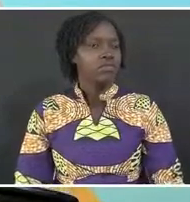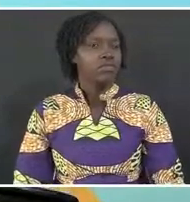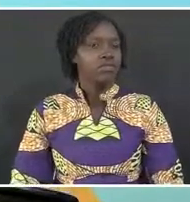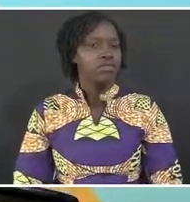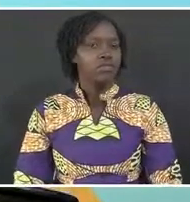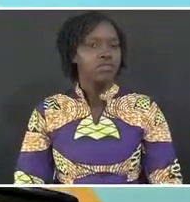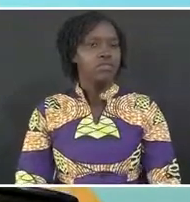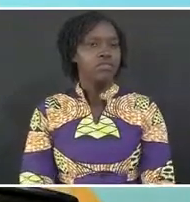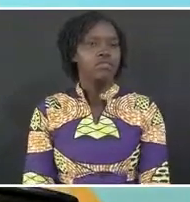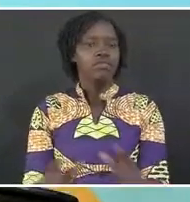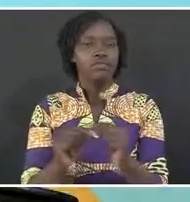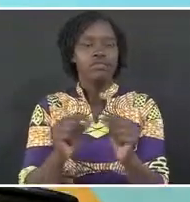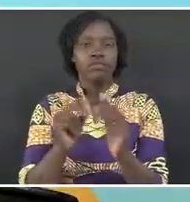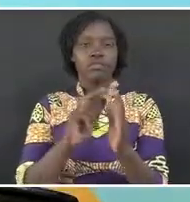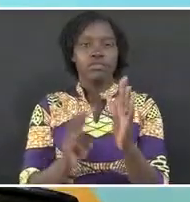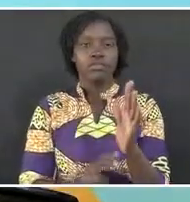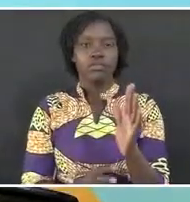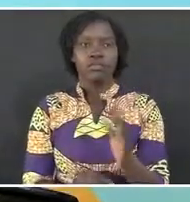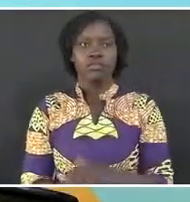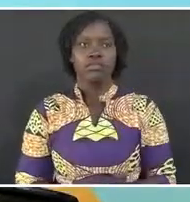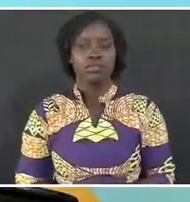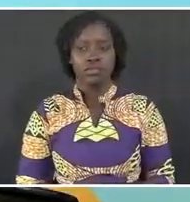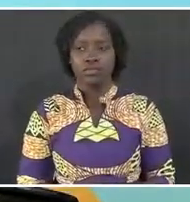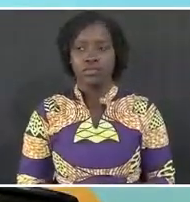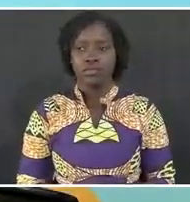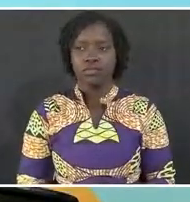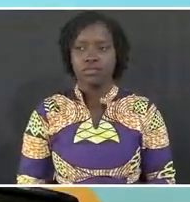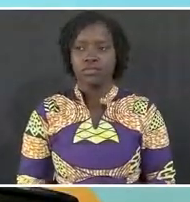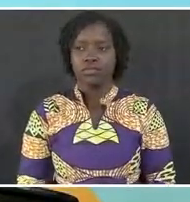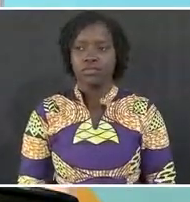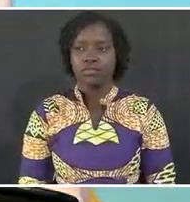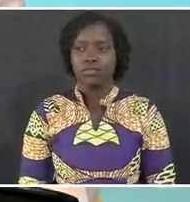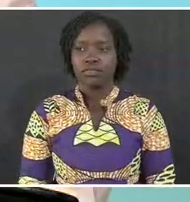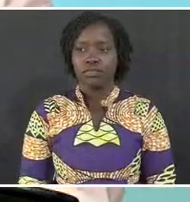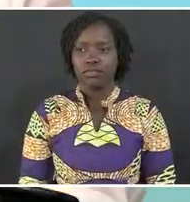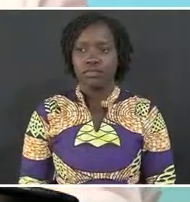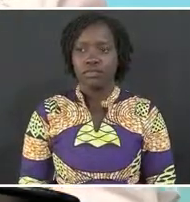us to go back to our scripture reading as I finish.